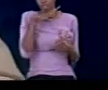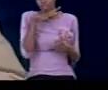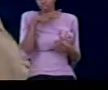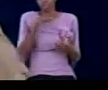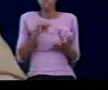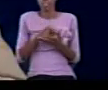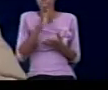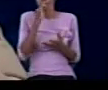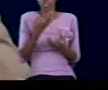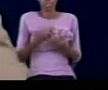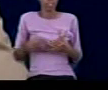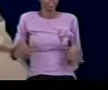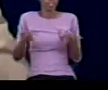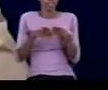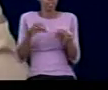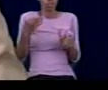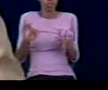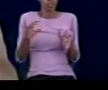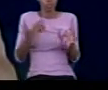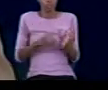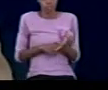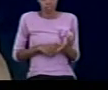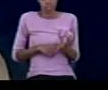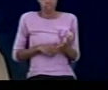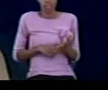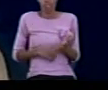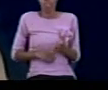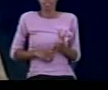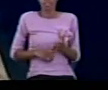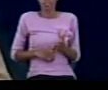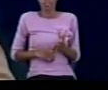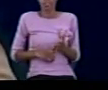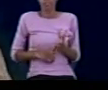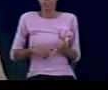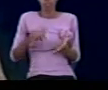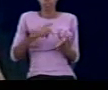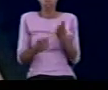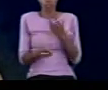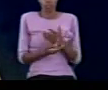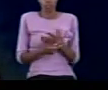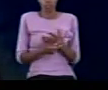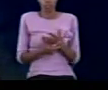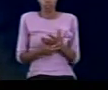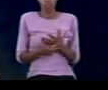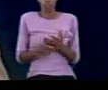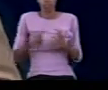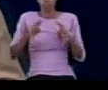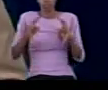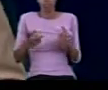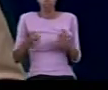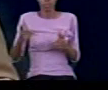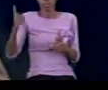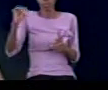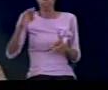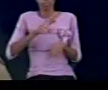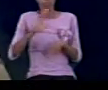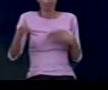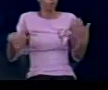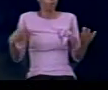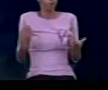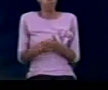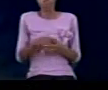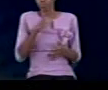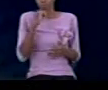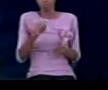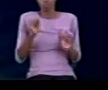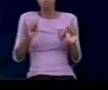titled The God of All Possibilities. And I'm glad to let you know that we have a man of God who is